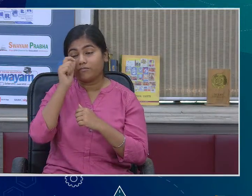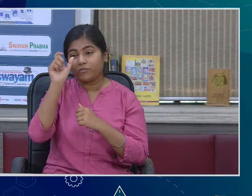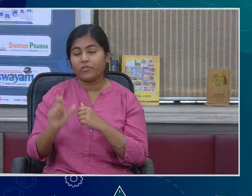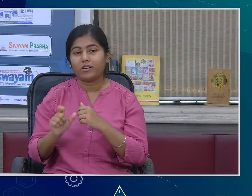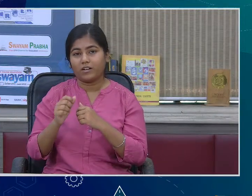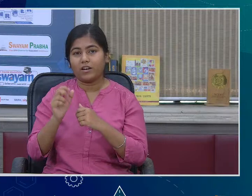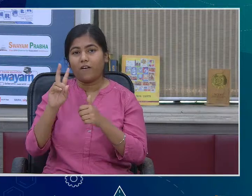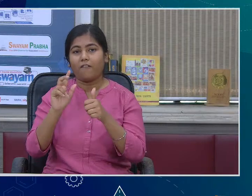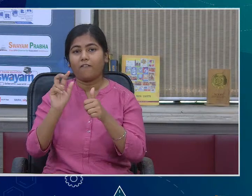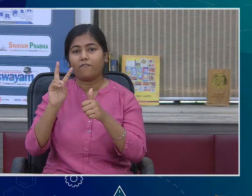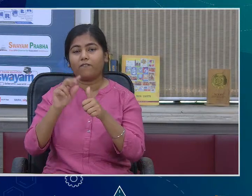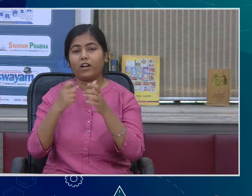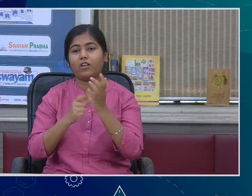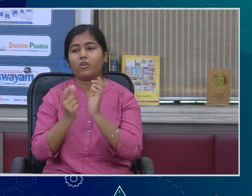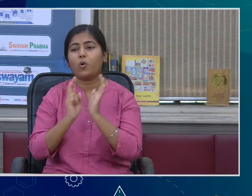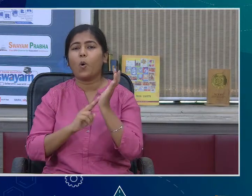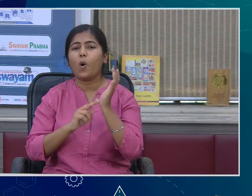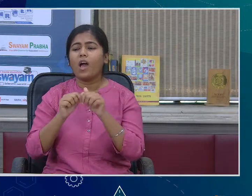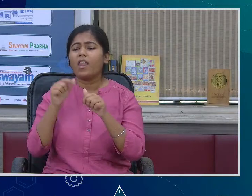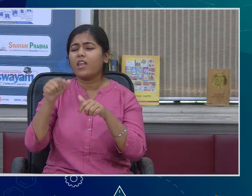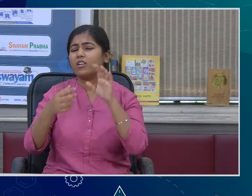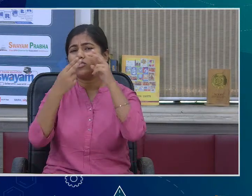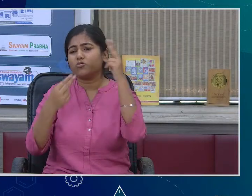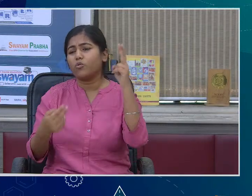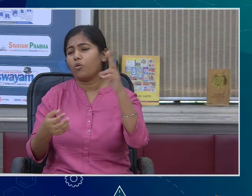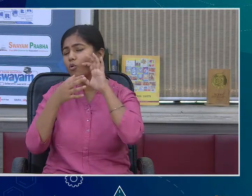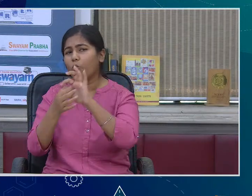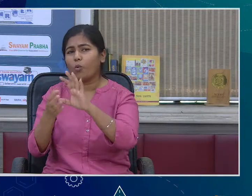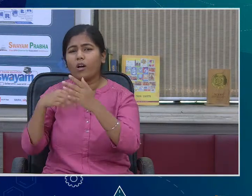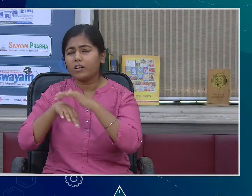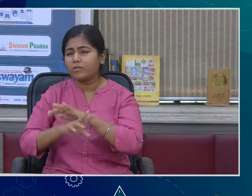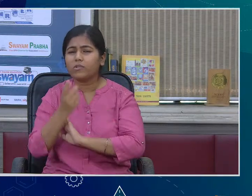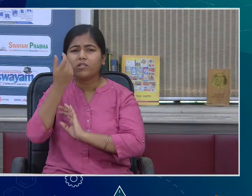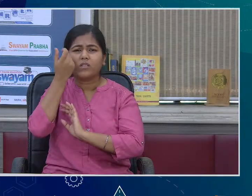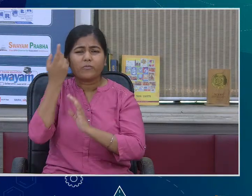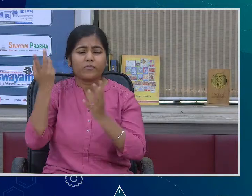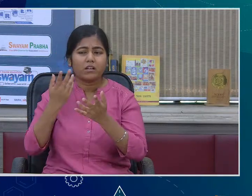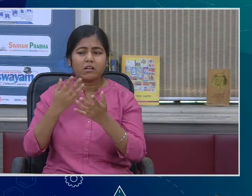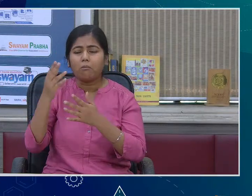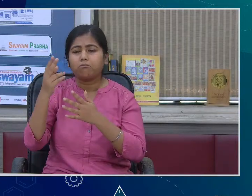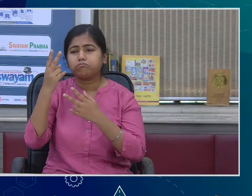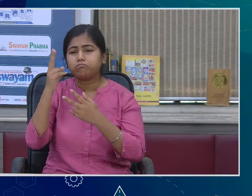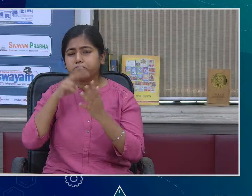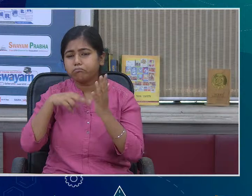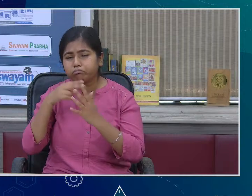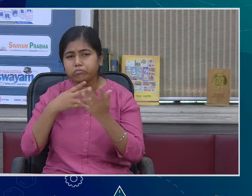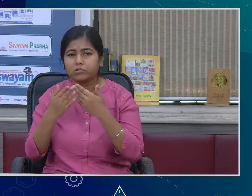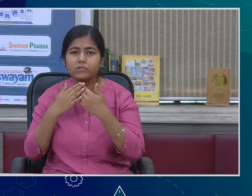what is this story all about? What are we going to understand in this particular program?